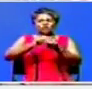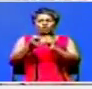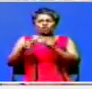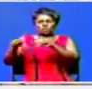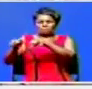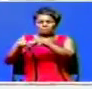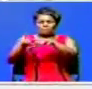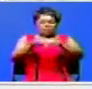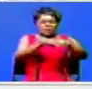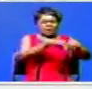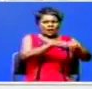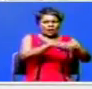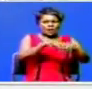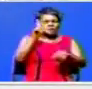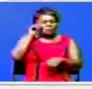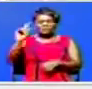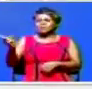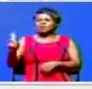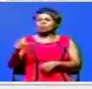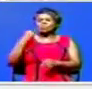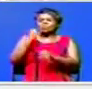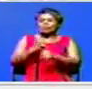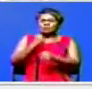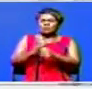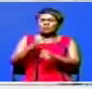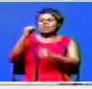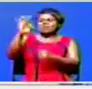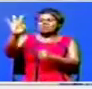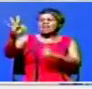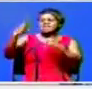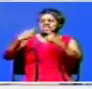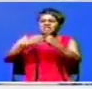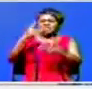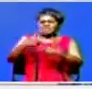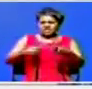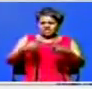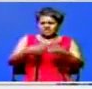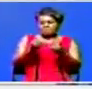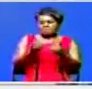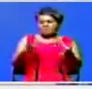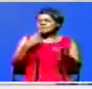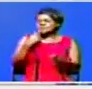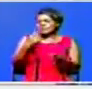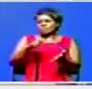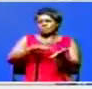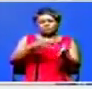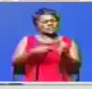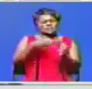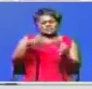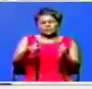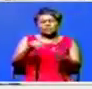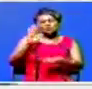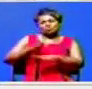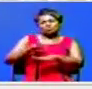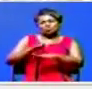existing Mombasa-Nairobi pipeline that has been in operation for 38 years. Many agree that it is a project long overdue, and